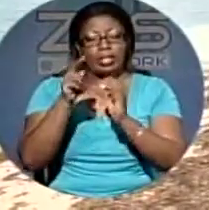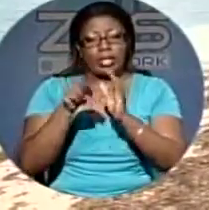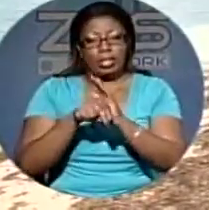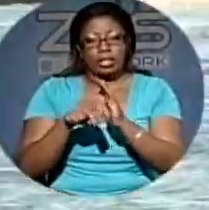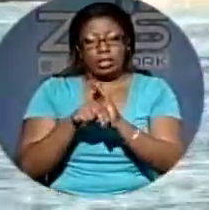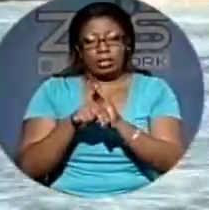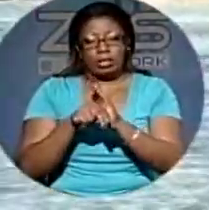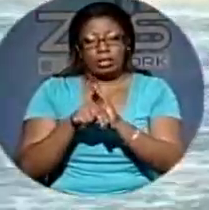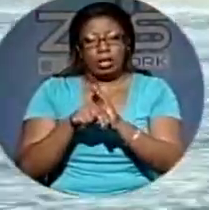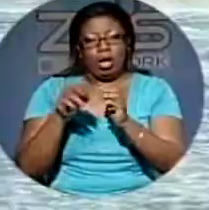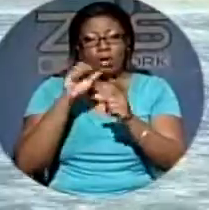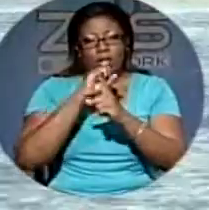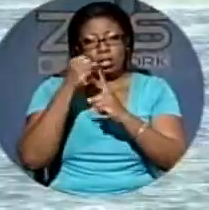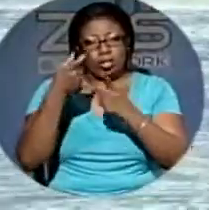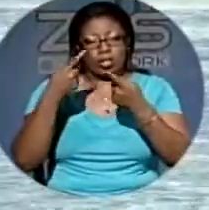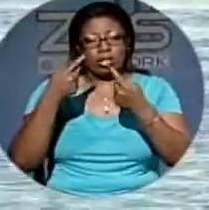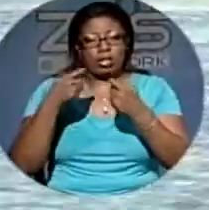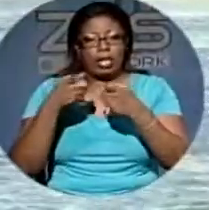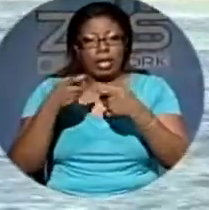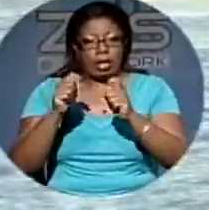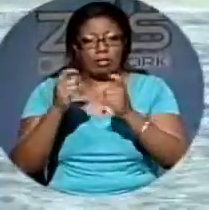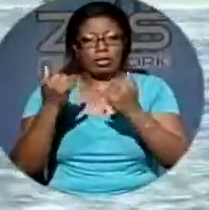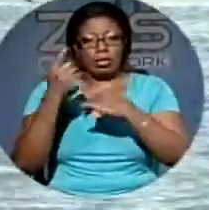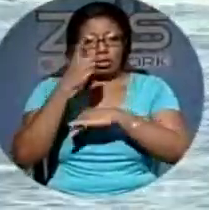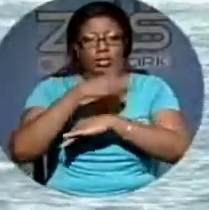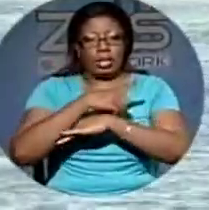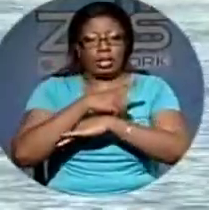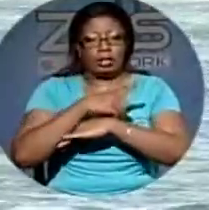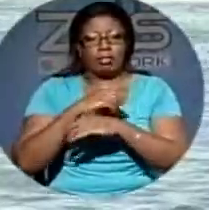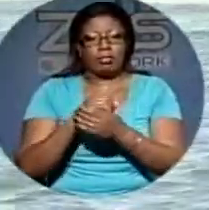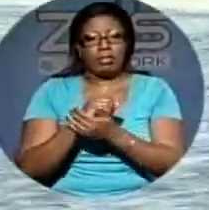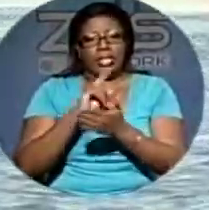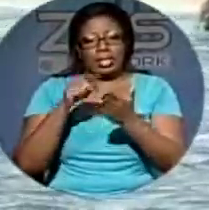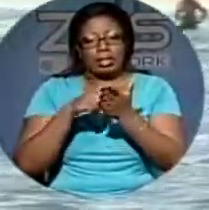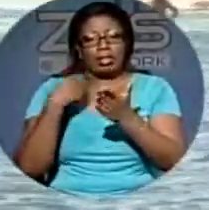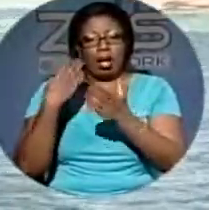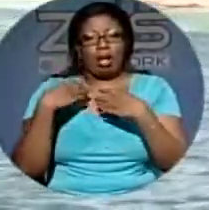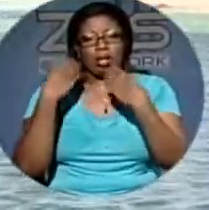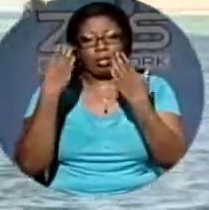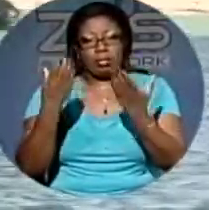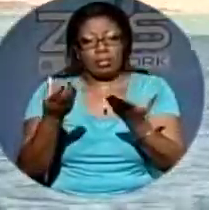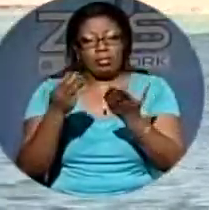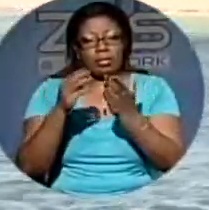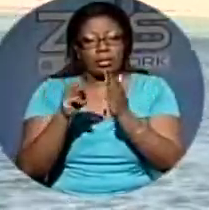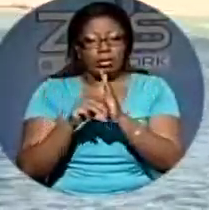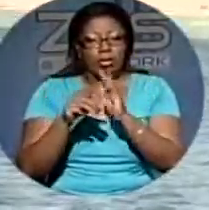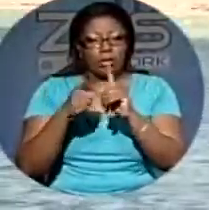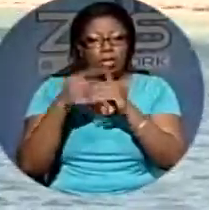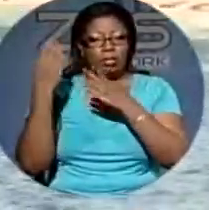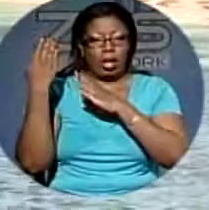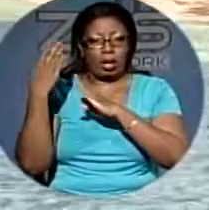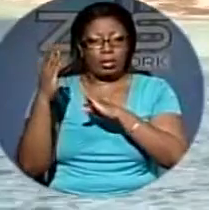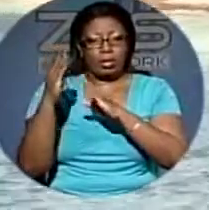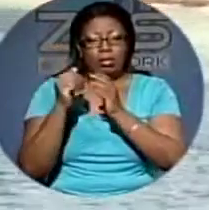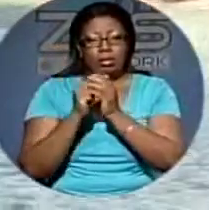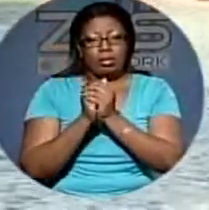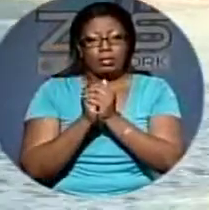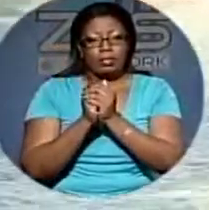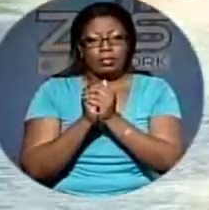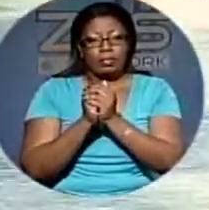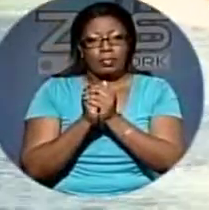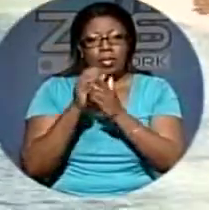to date. This is part of our ongoing commitment to the Bahamas. On behalf of Kerzner International and our board of directors, and